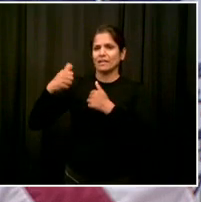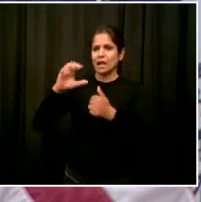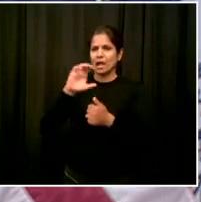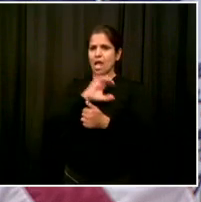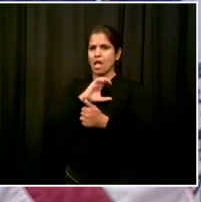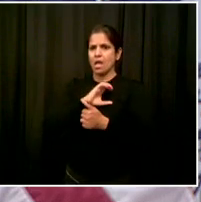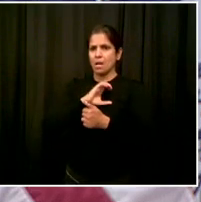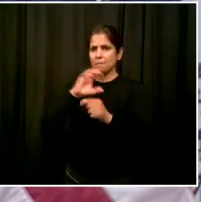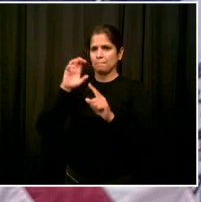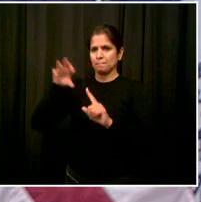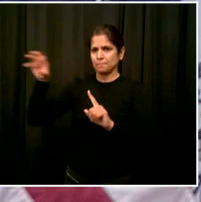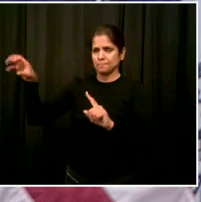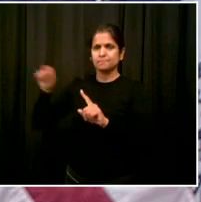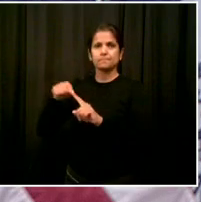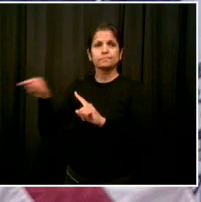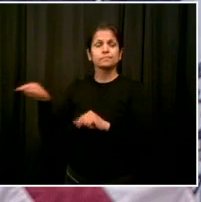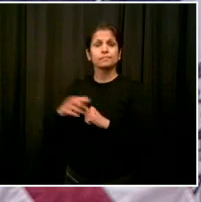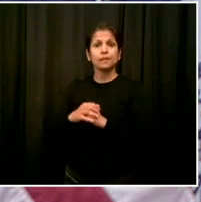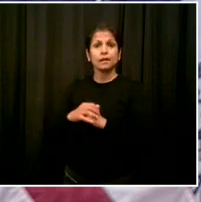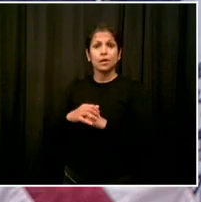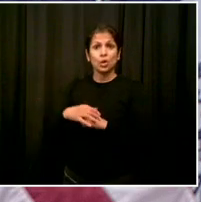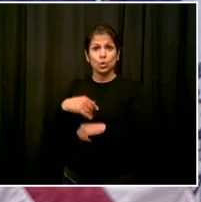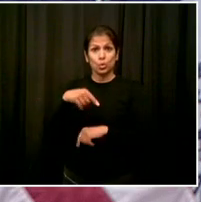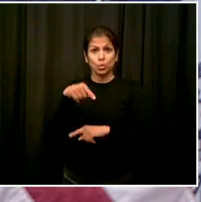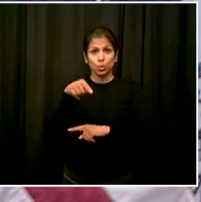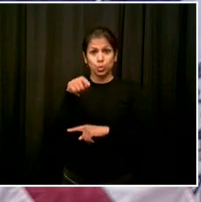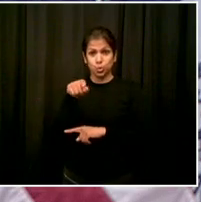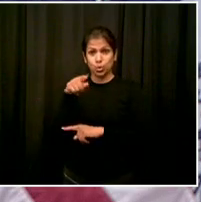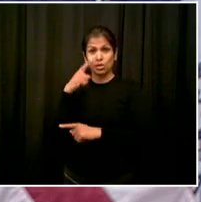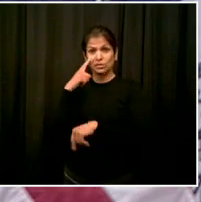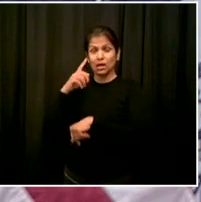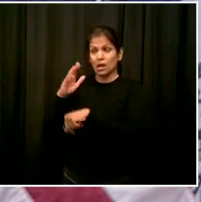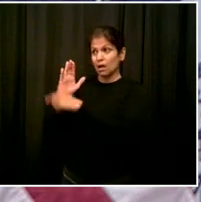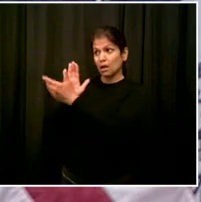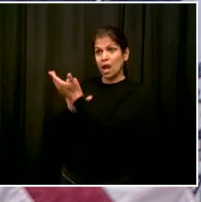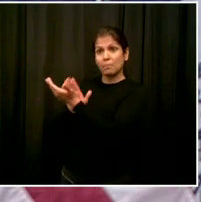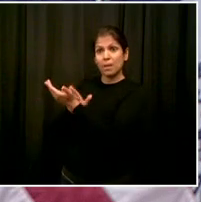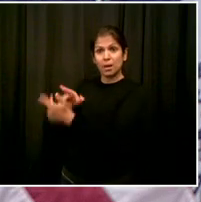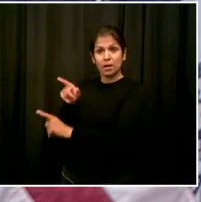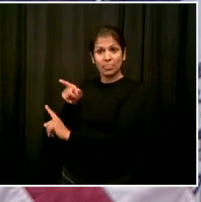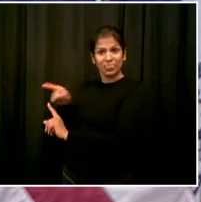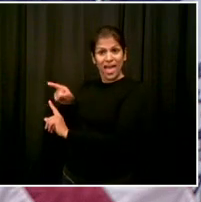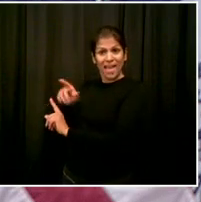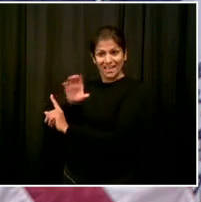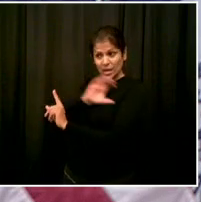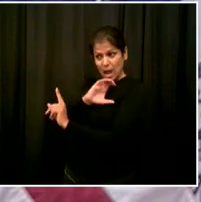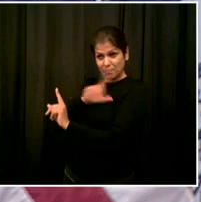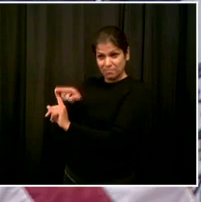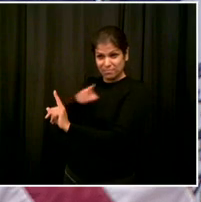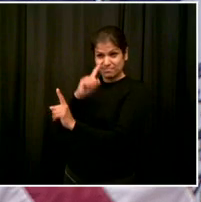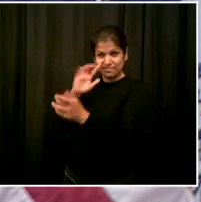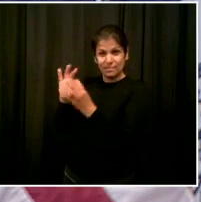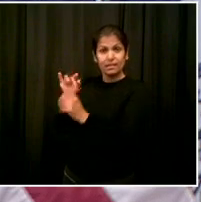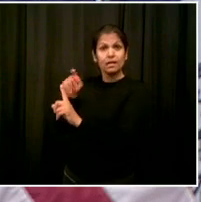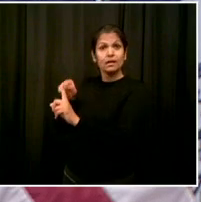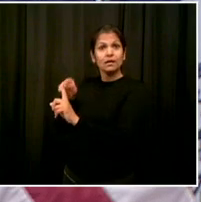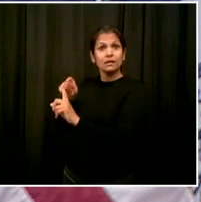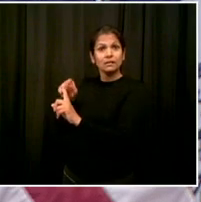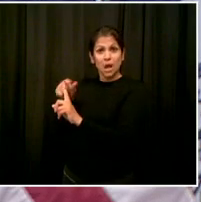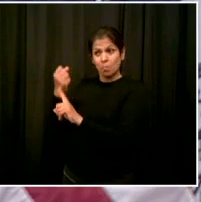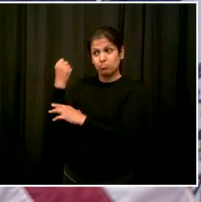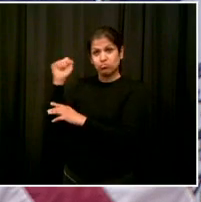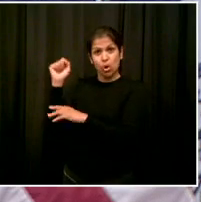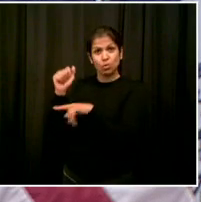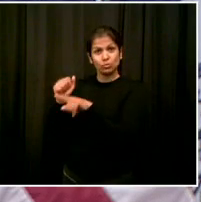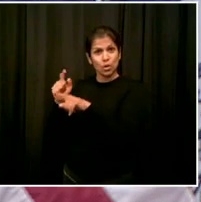praised Chief Monahan repeatedly, I think, during these recent protests over the George Floyd